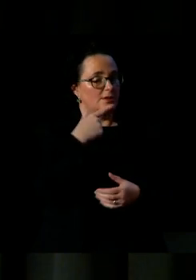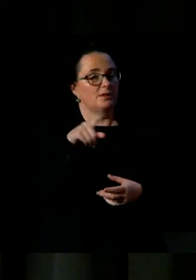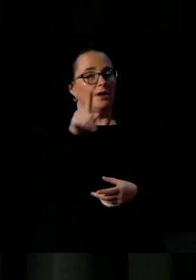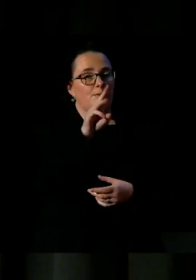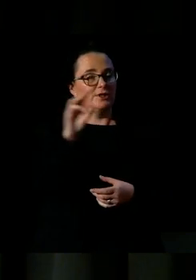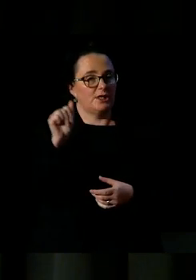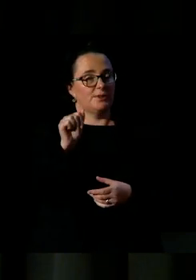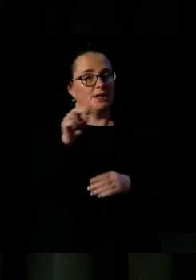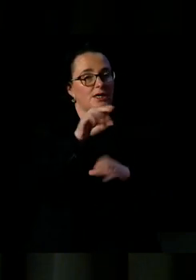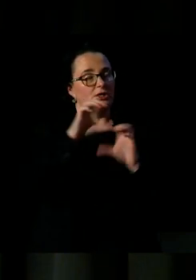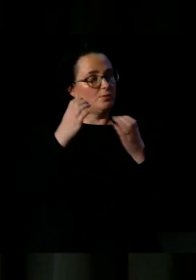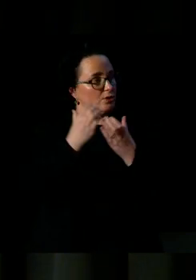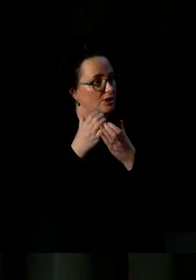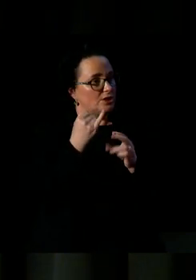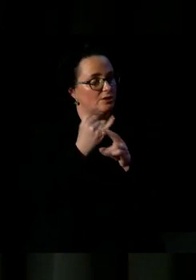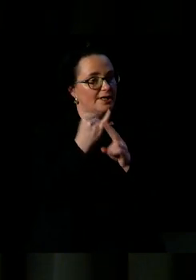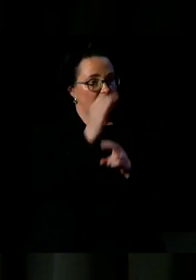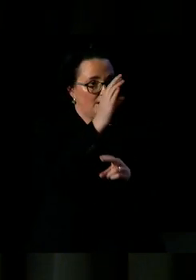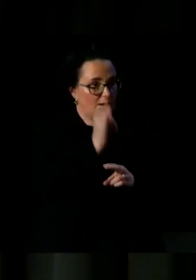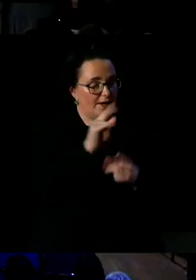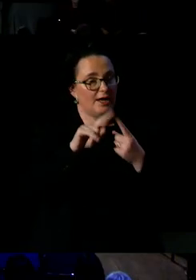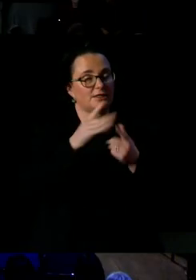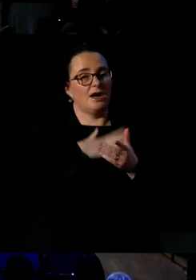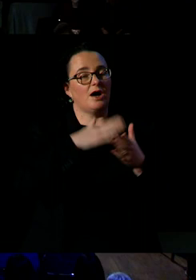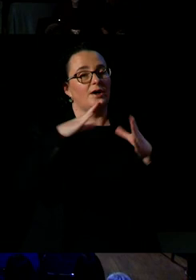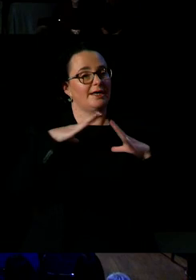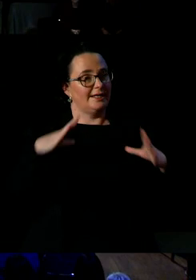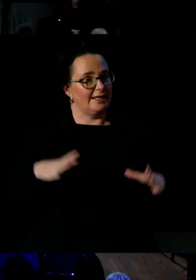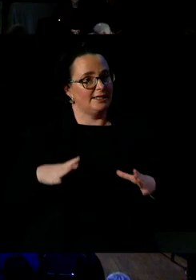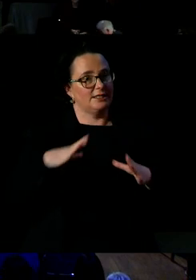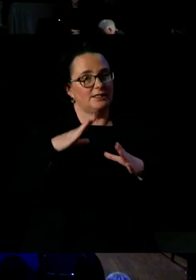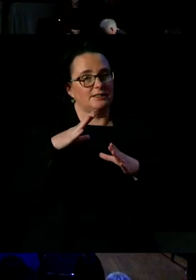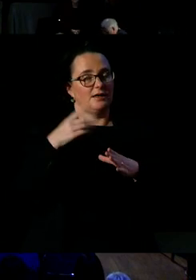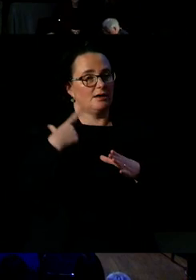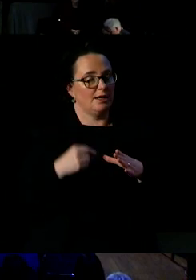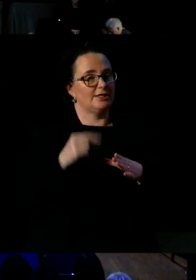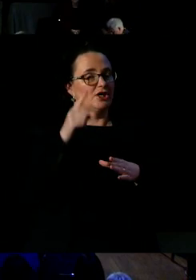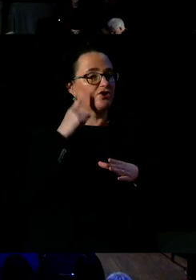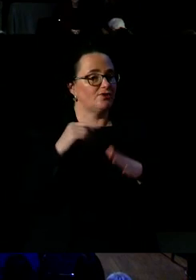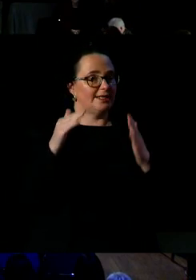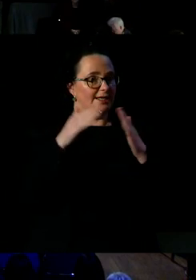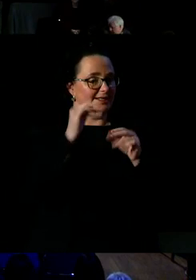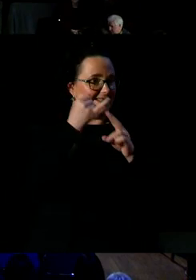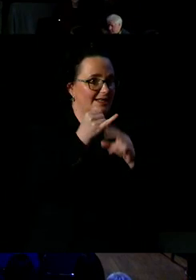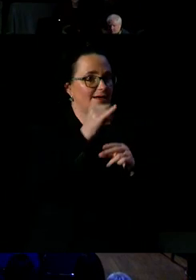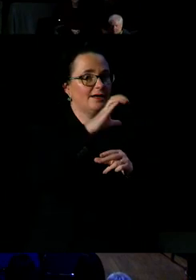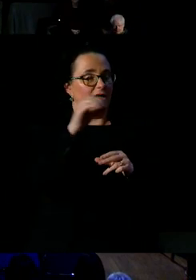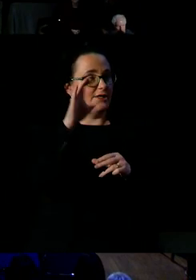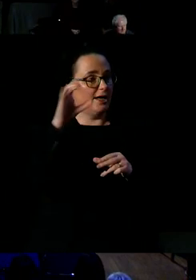School, County Galway, Our Lady's College, Greenhills, County Louth, Assumption Secondary